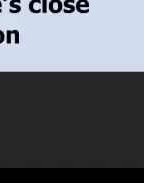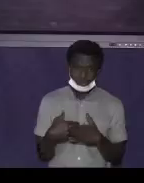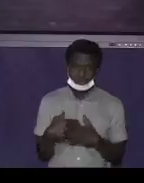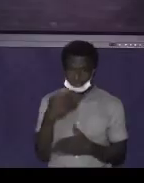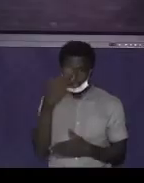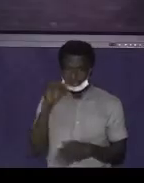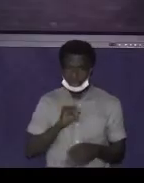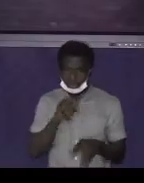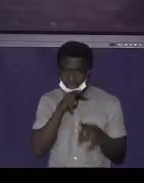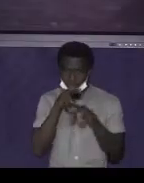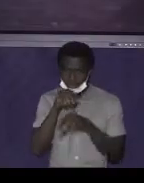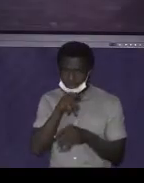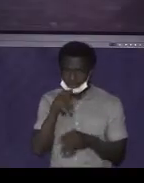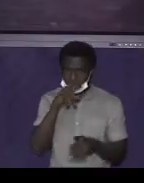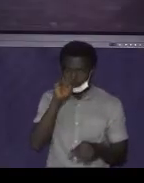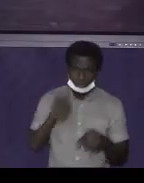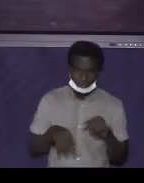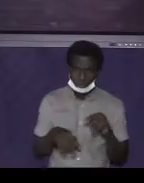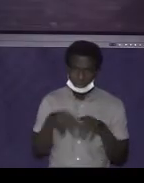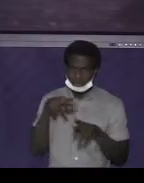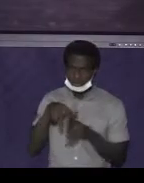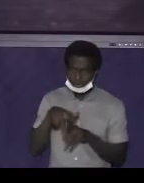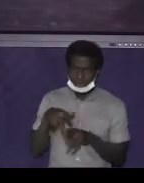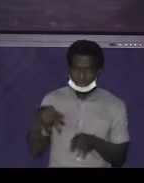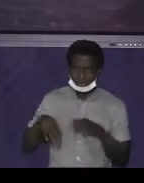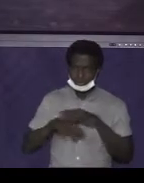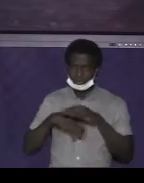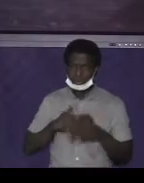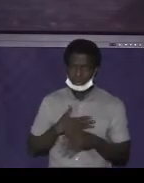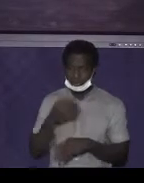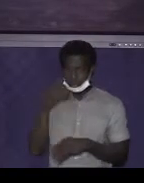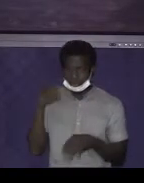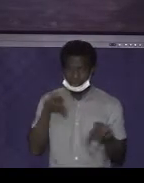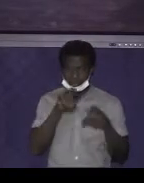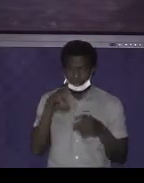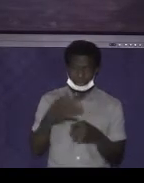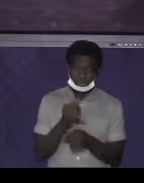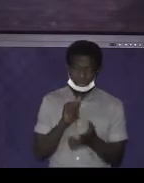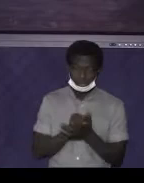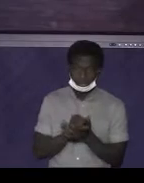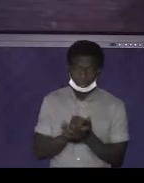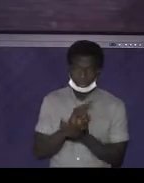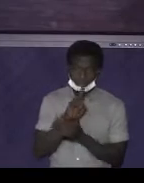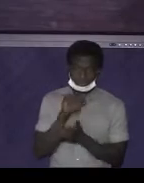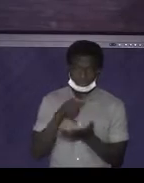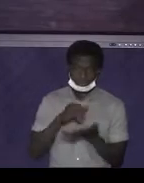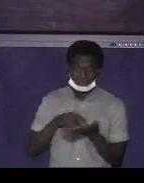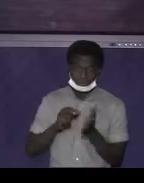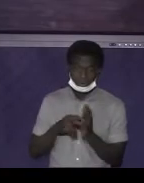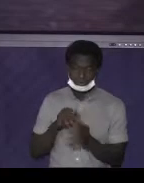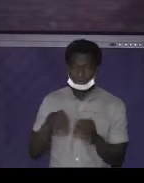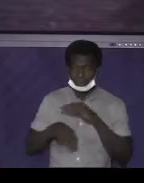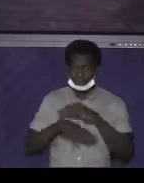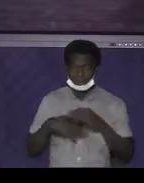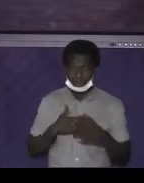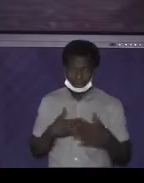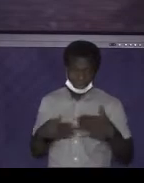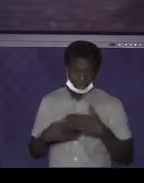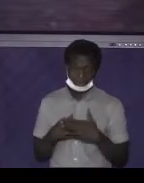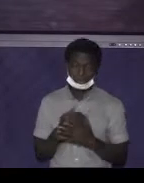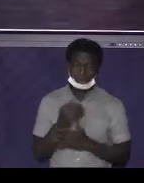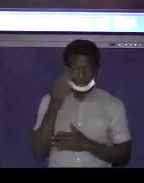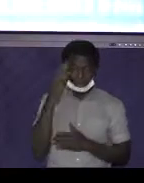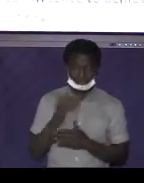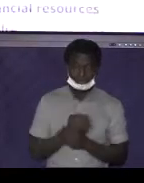am watching you. You cannot cheat under my nose. Did you get that? It means under my close